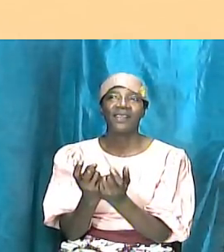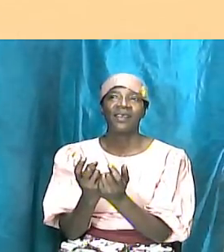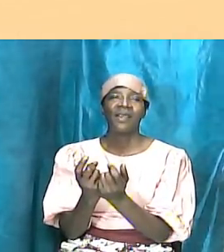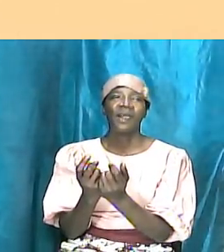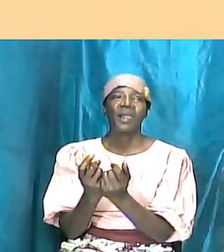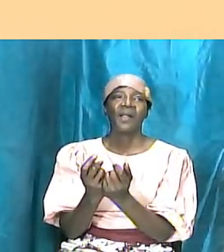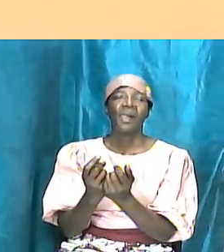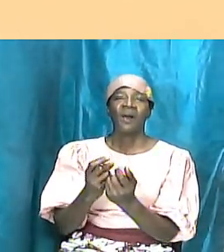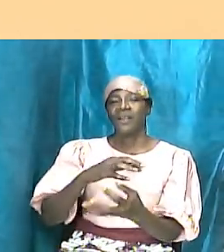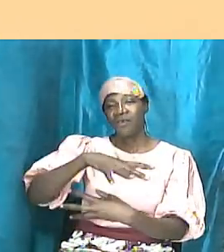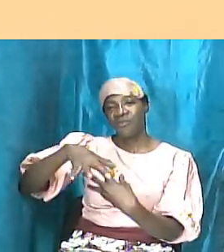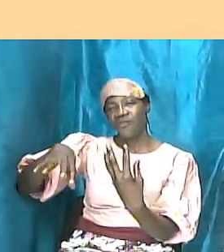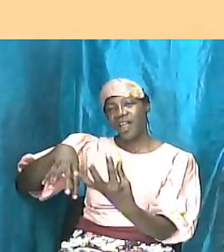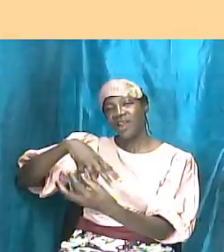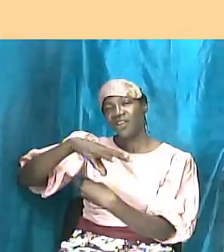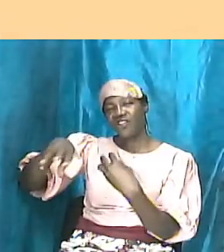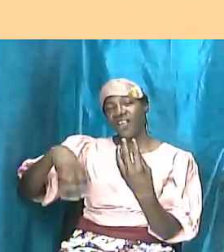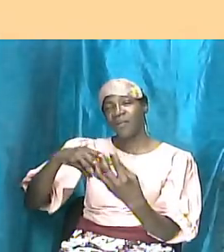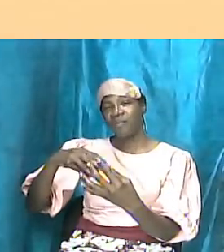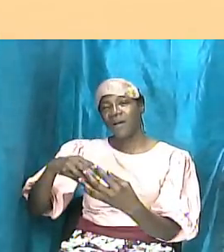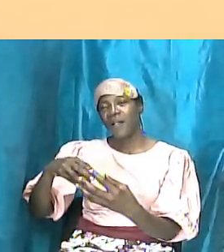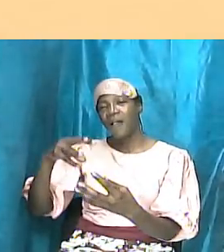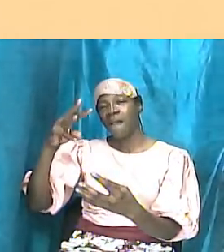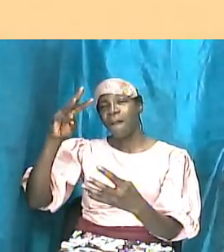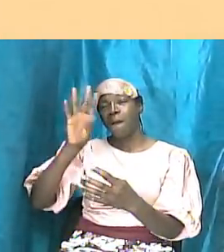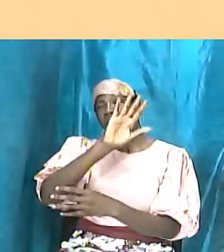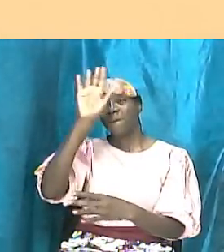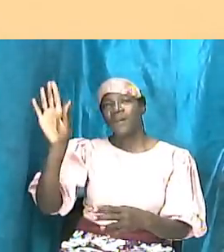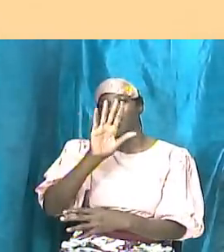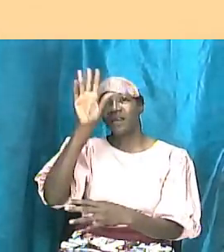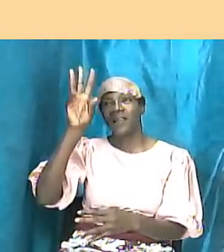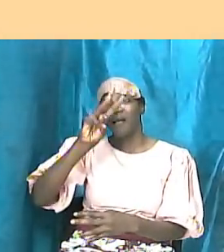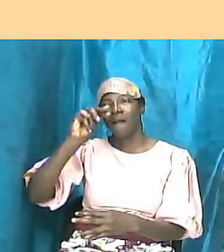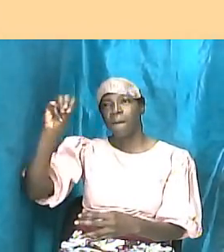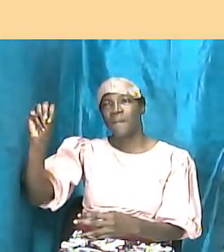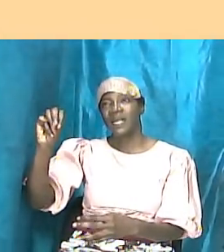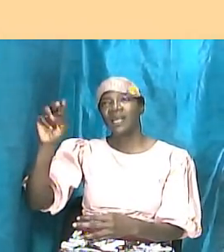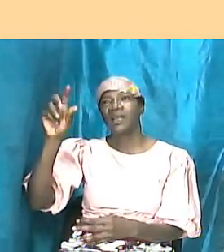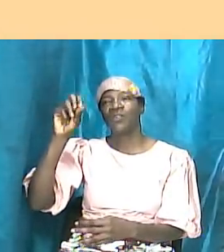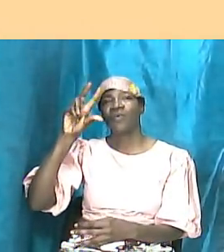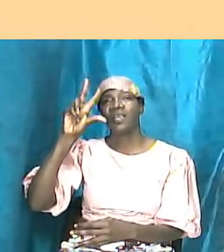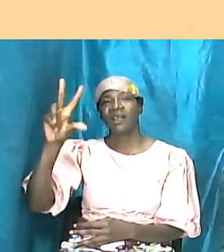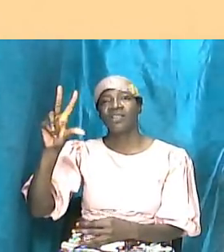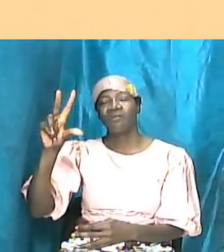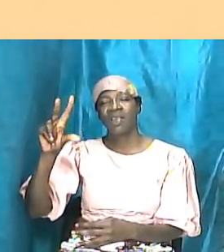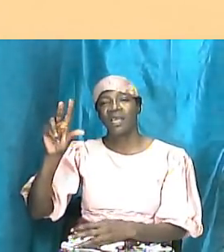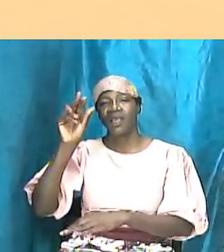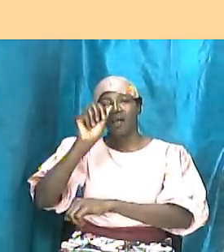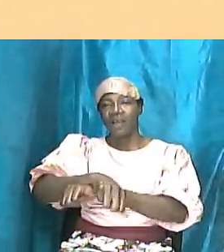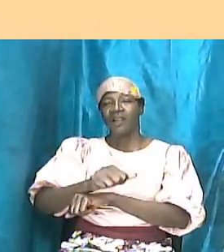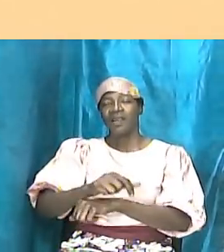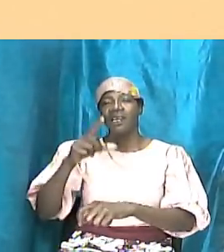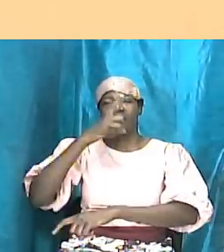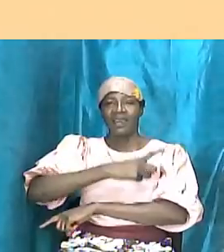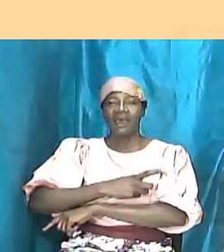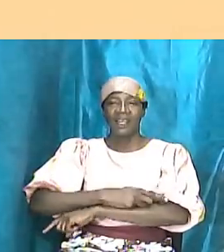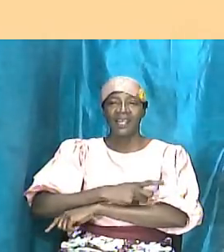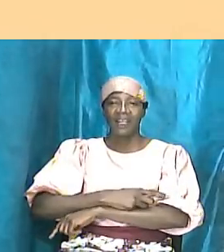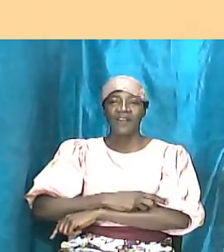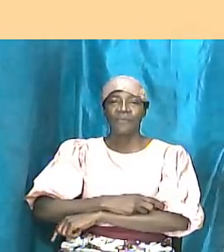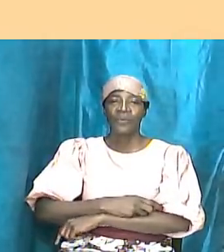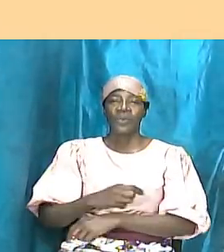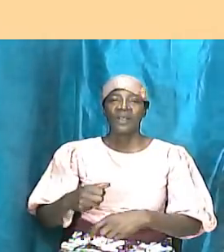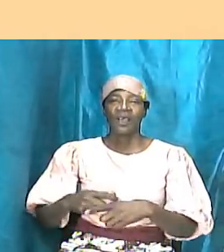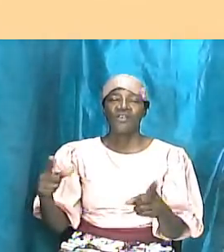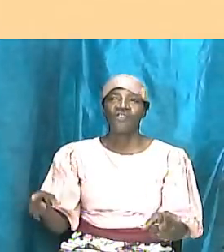that comes Monday, May 23rd, which is Labor Day. There is a trip